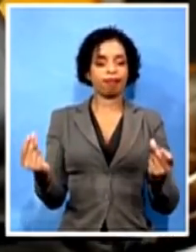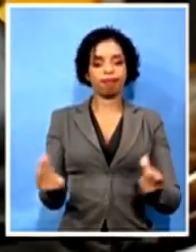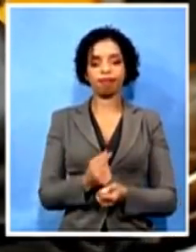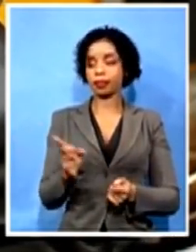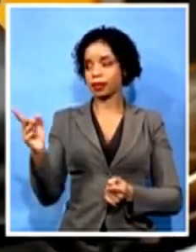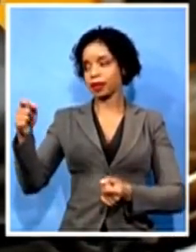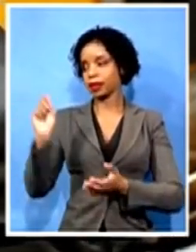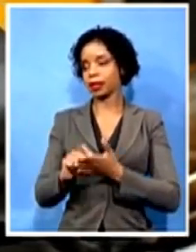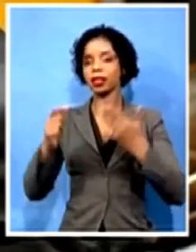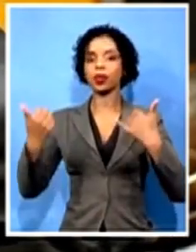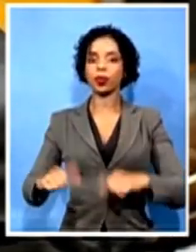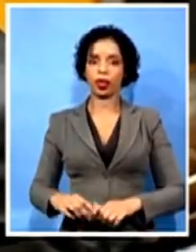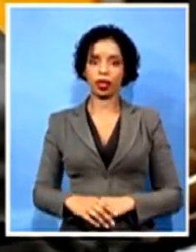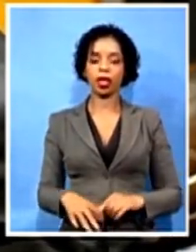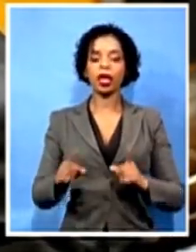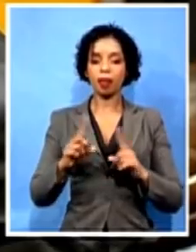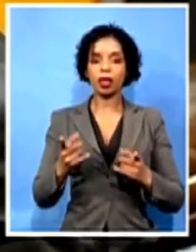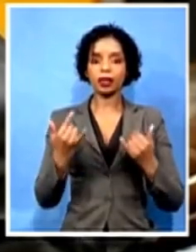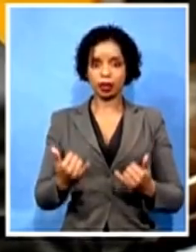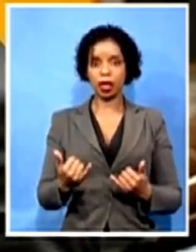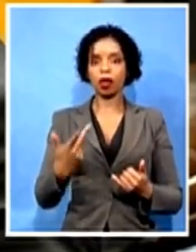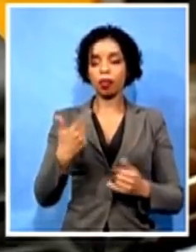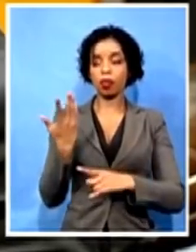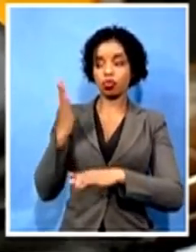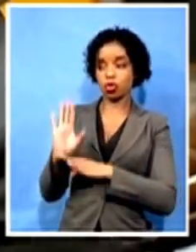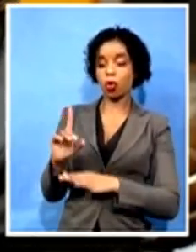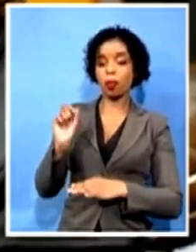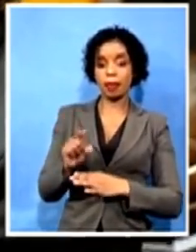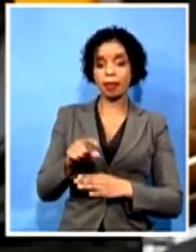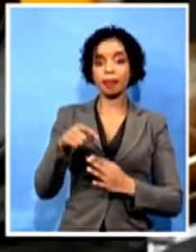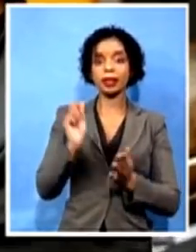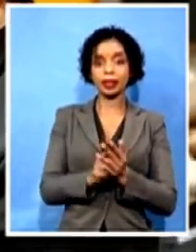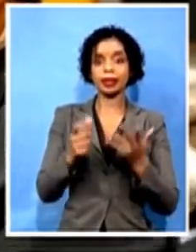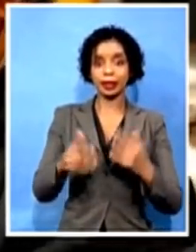see what I'm handing up is exactly one and the same. Thank you, sir, at